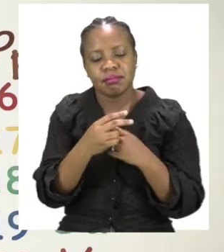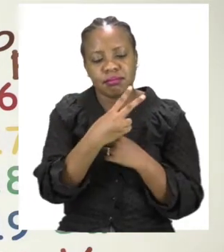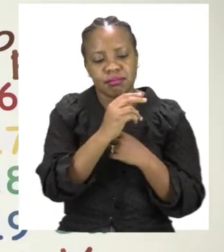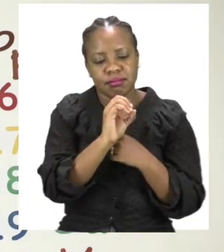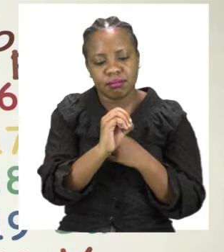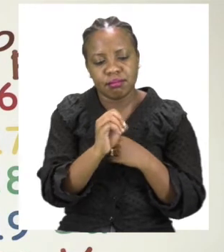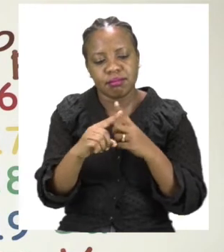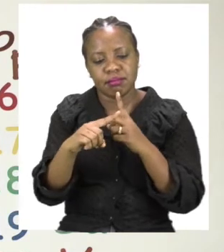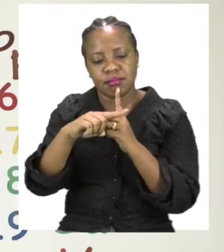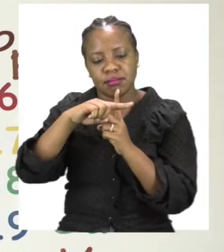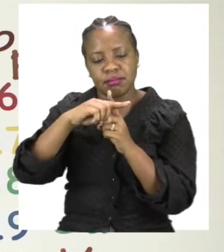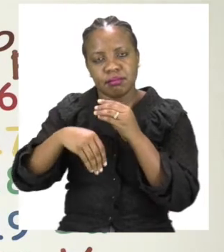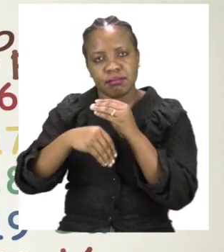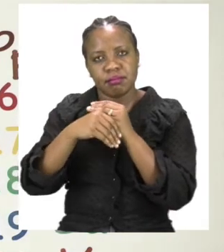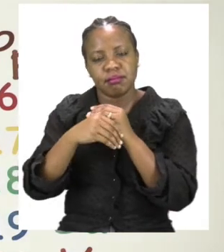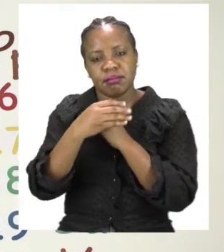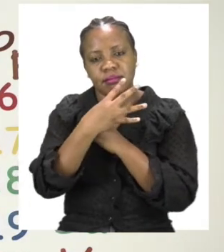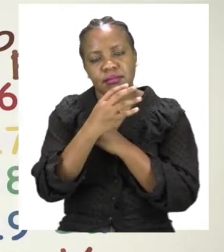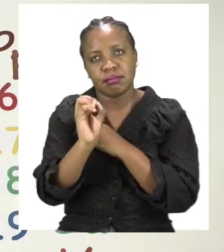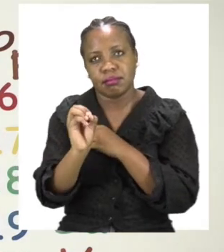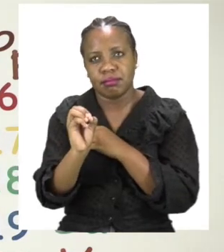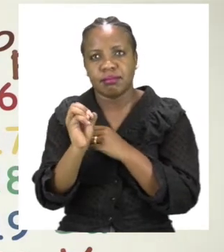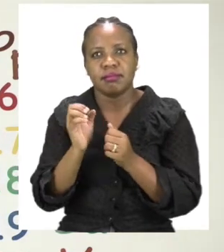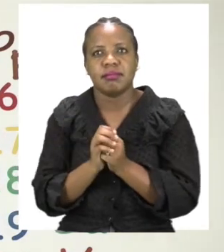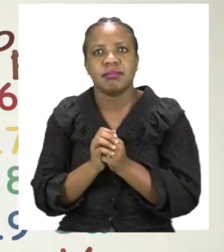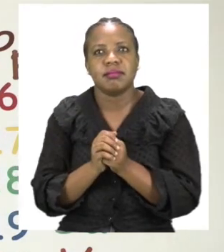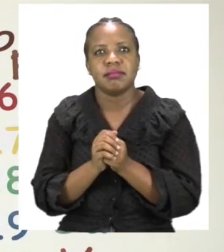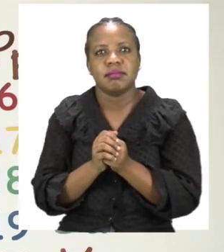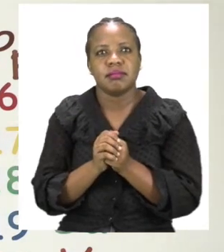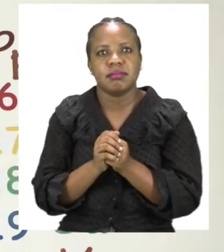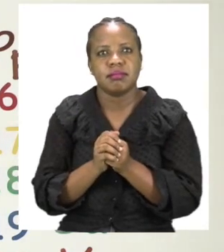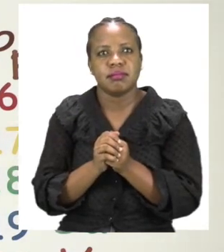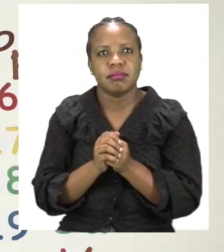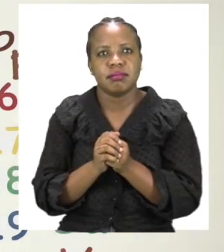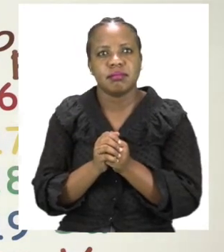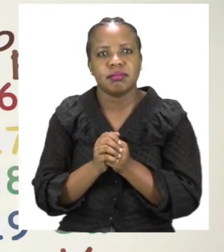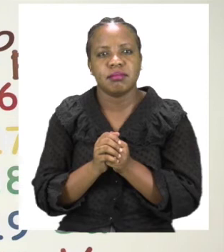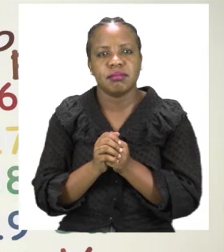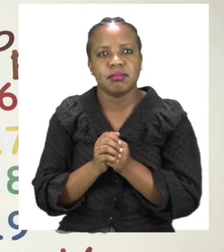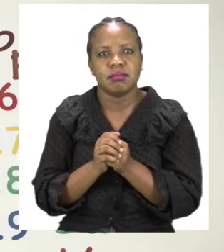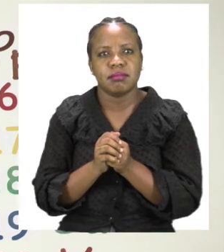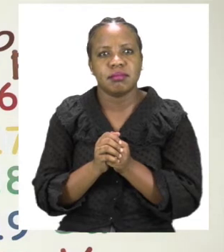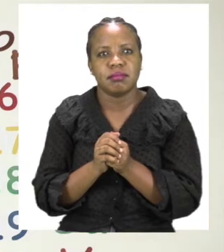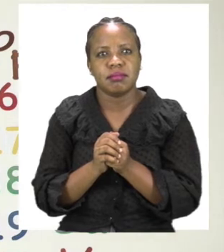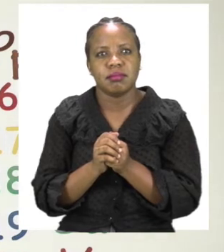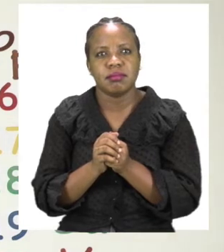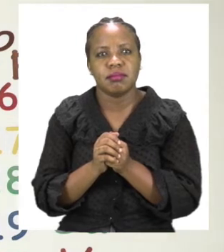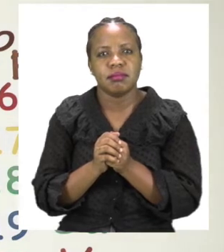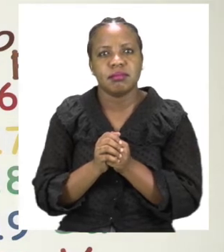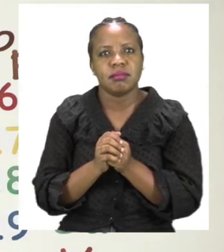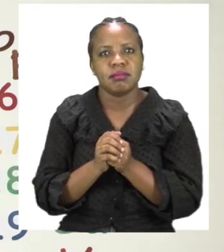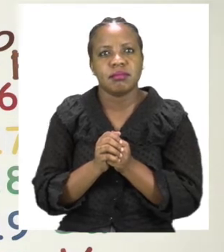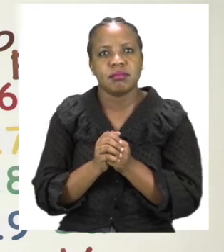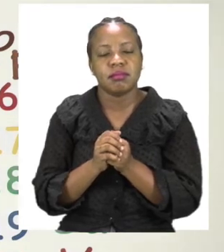plus 14. Now we are going to use the method of decade adding, where we